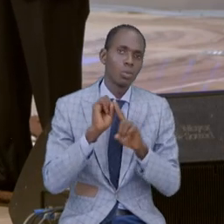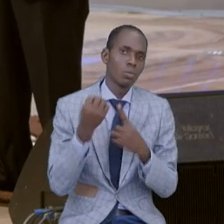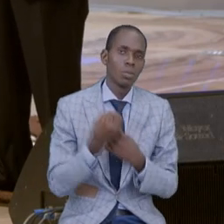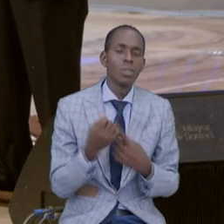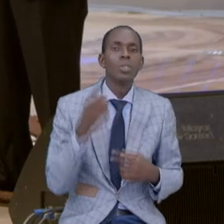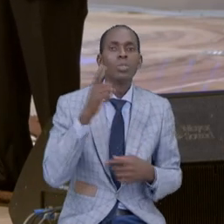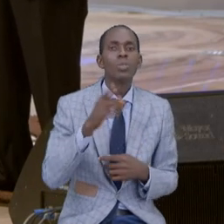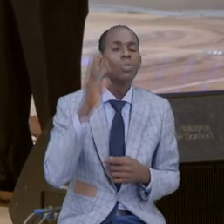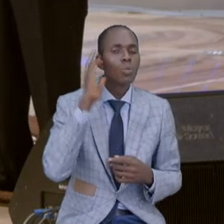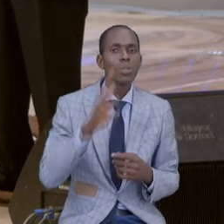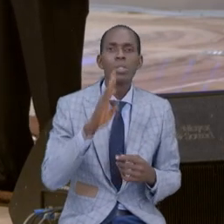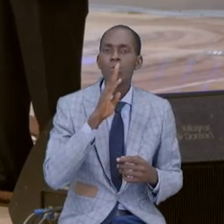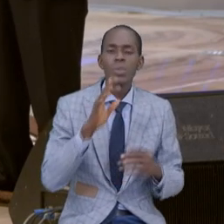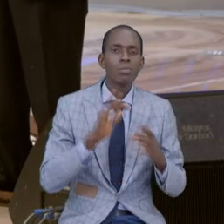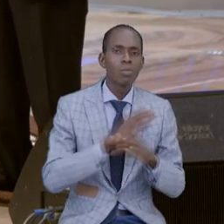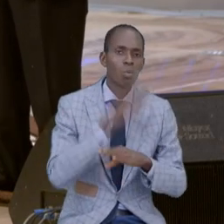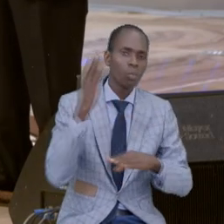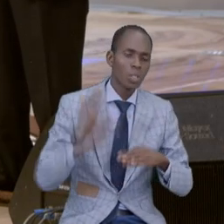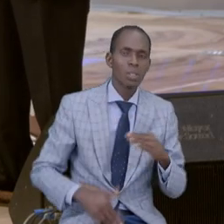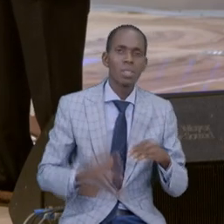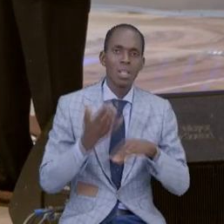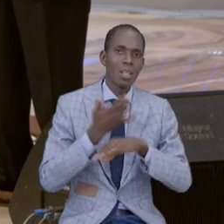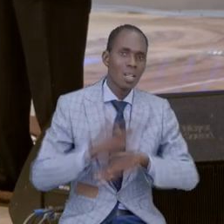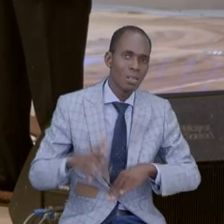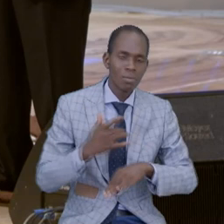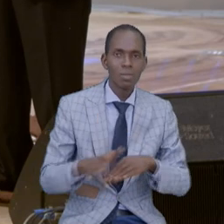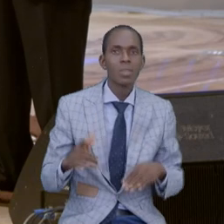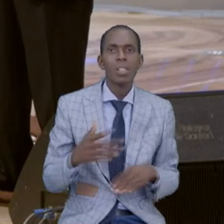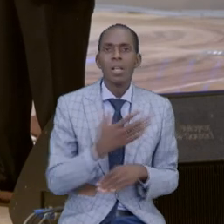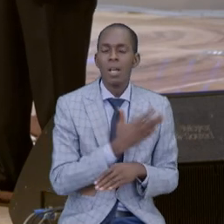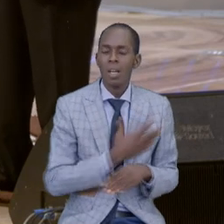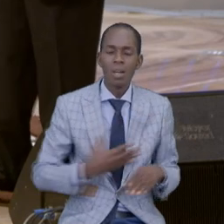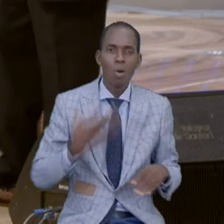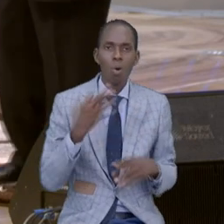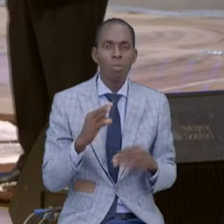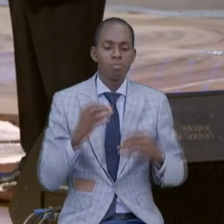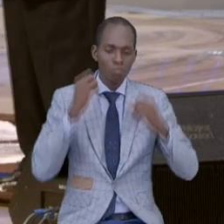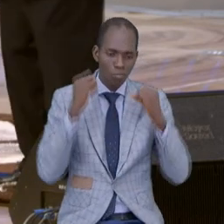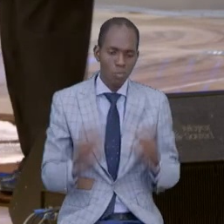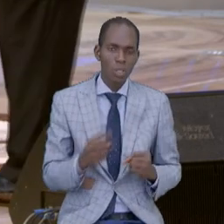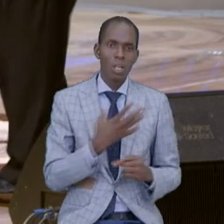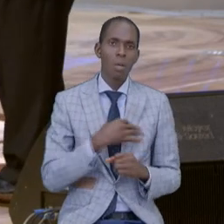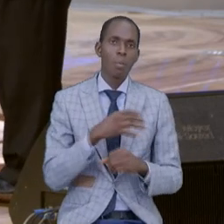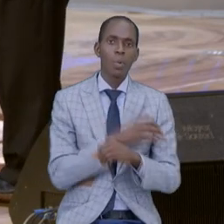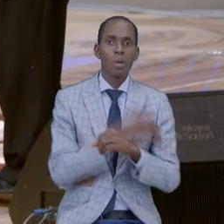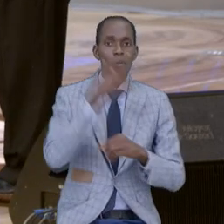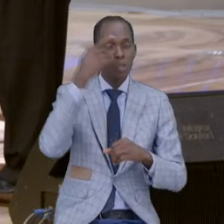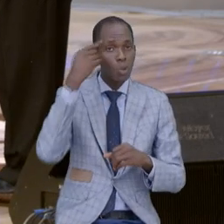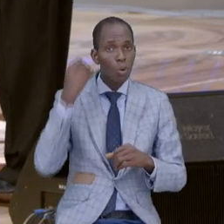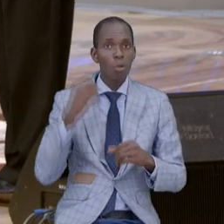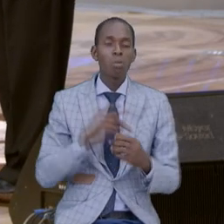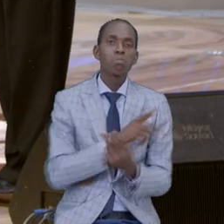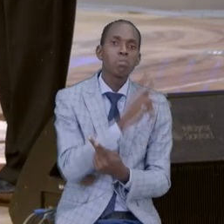totally emptied of strength and grace and power, because perfection does